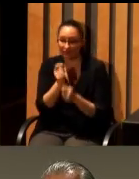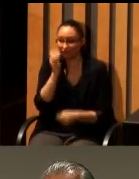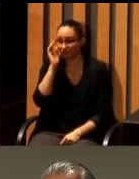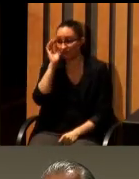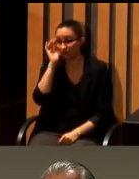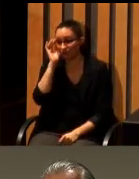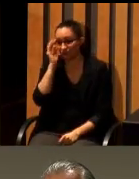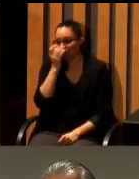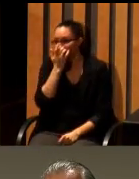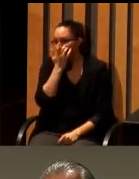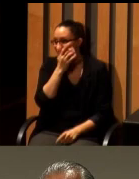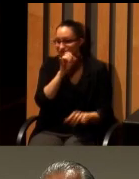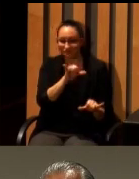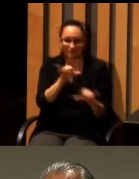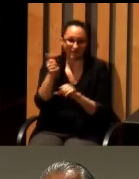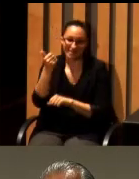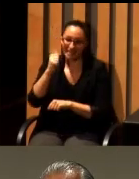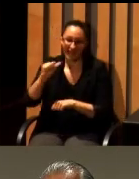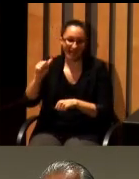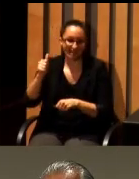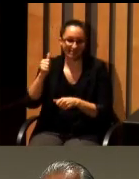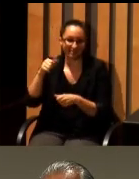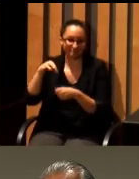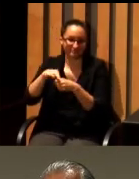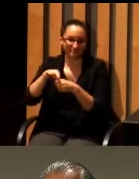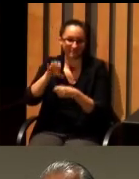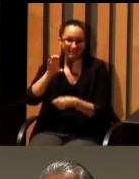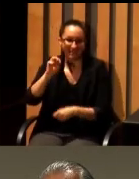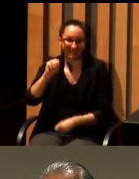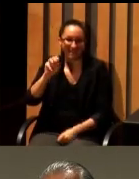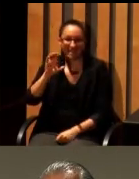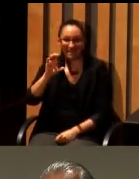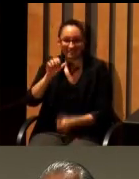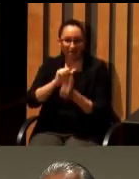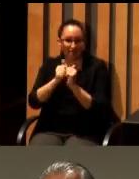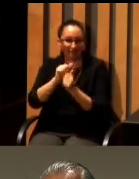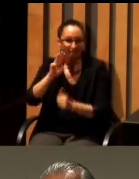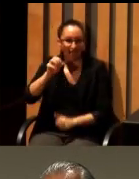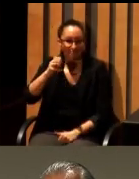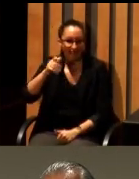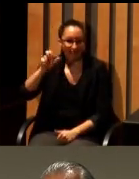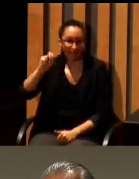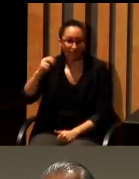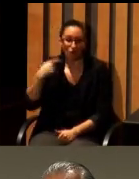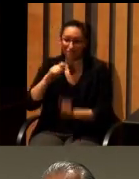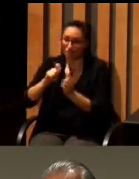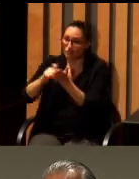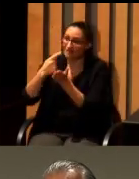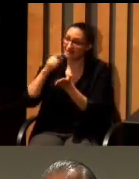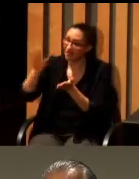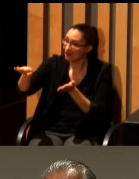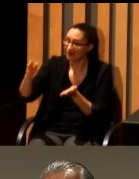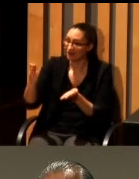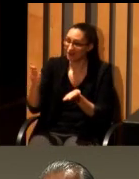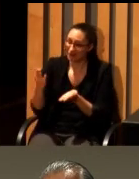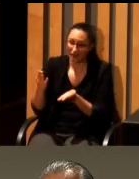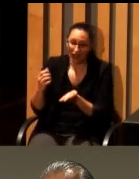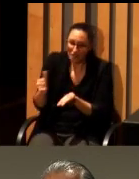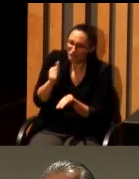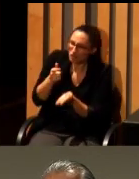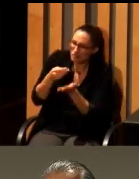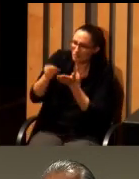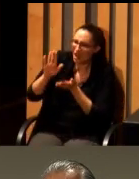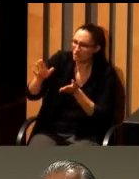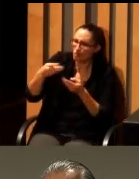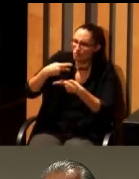I think it's like any other campaign. You send messages to them about buying or not using their product. You know,